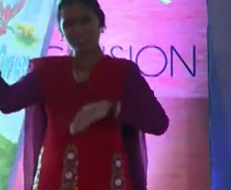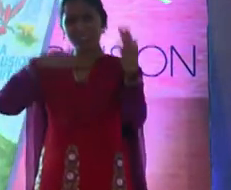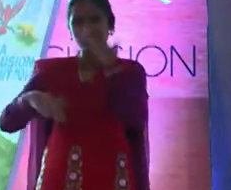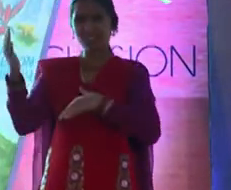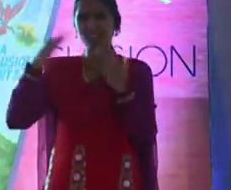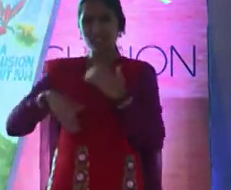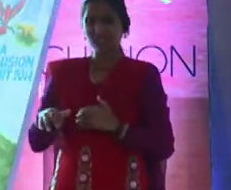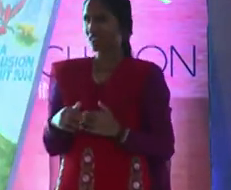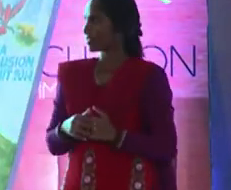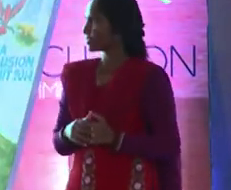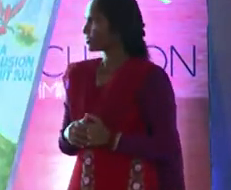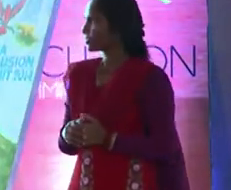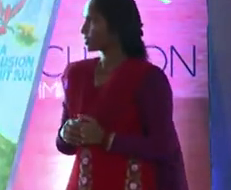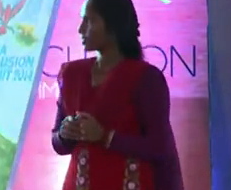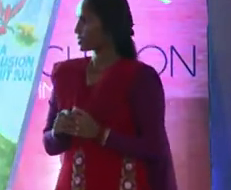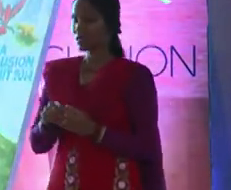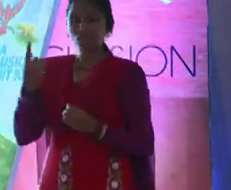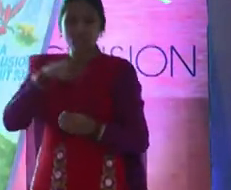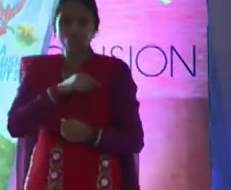provided a platform for showing